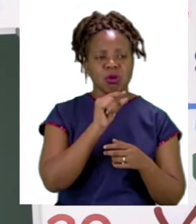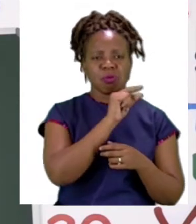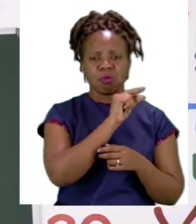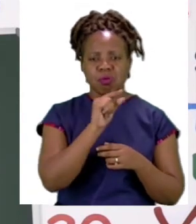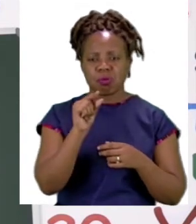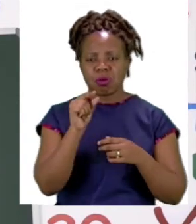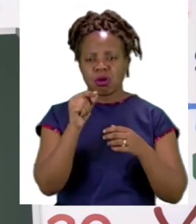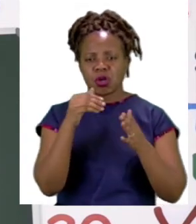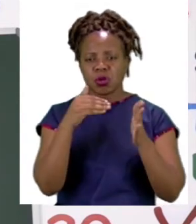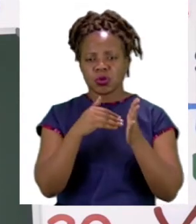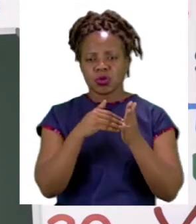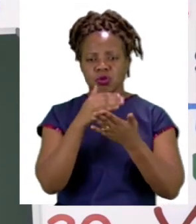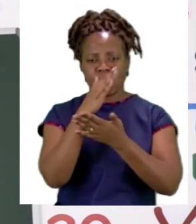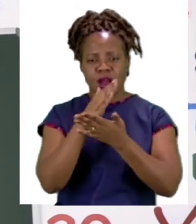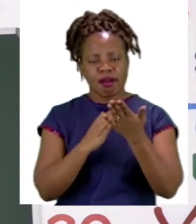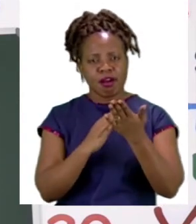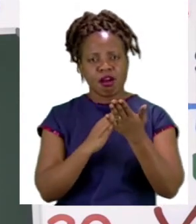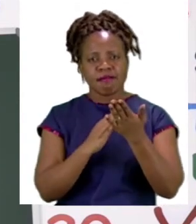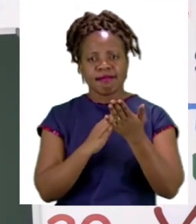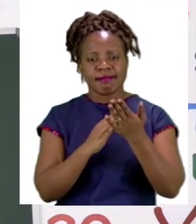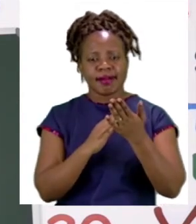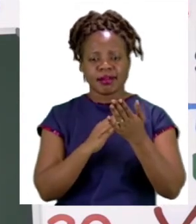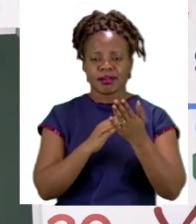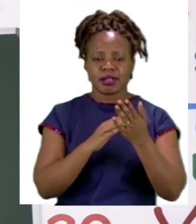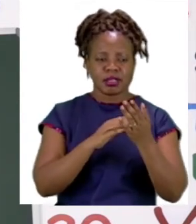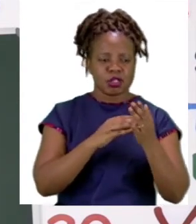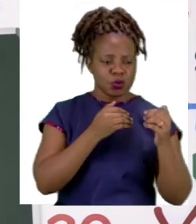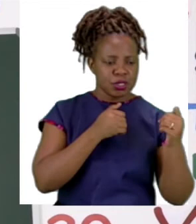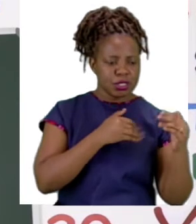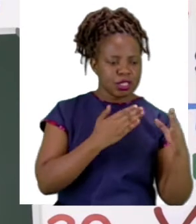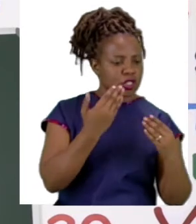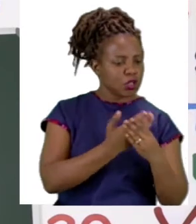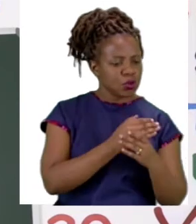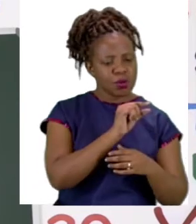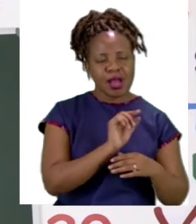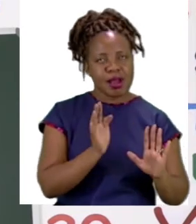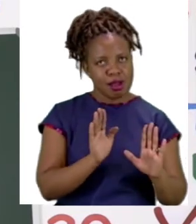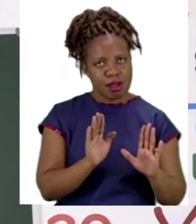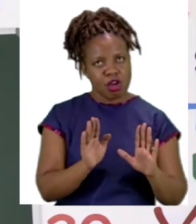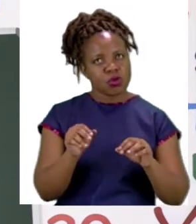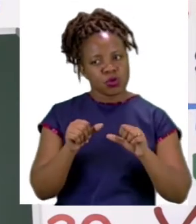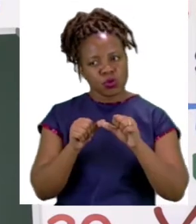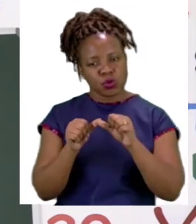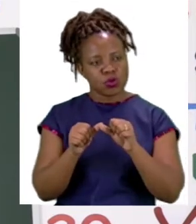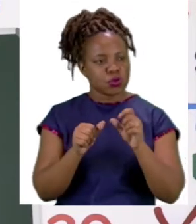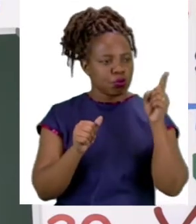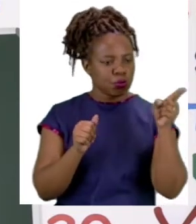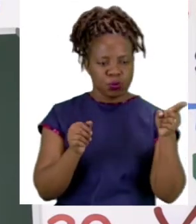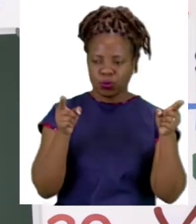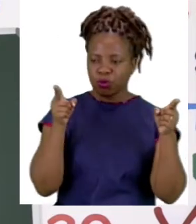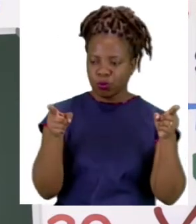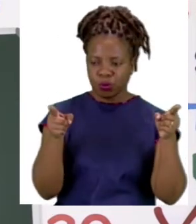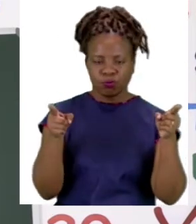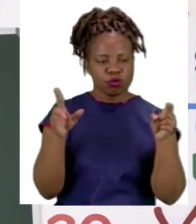Instead, if there is space to continue, that is where we are going to put our next sentence. So I'm going to